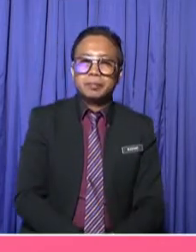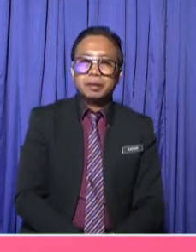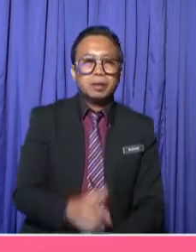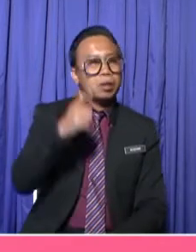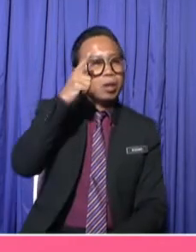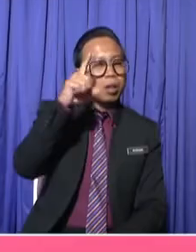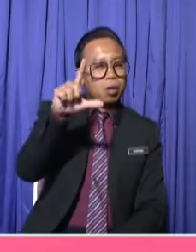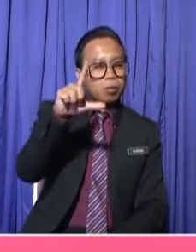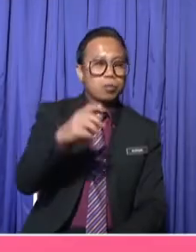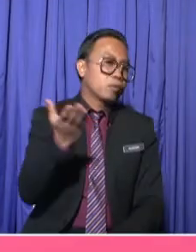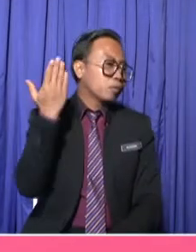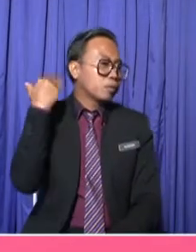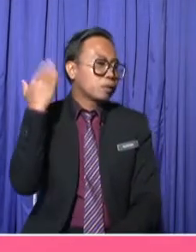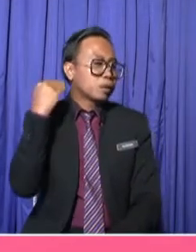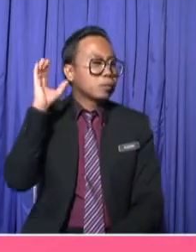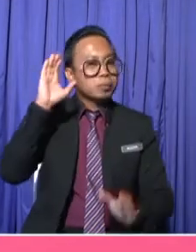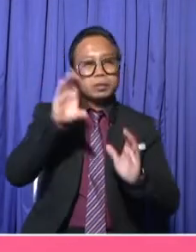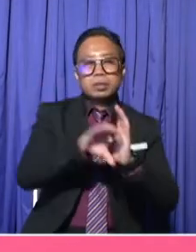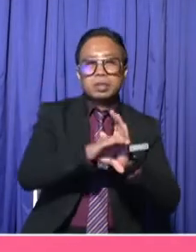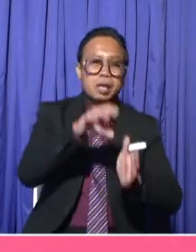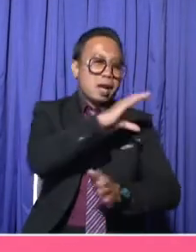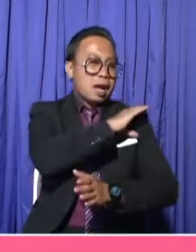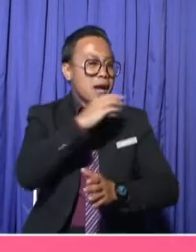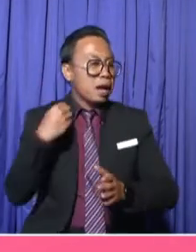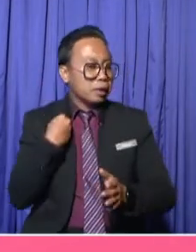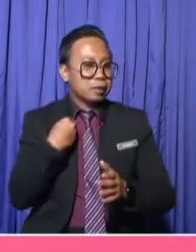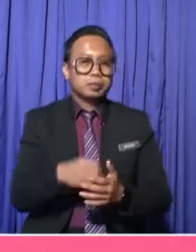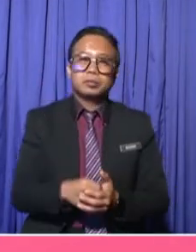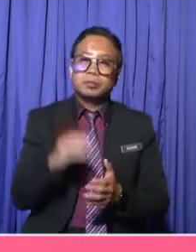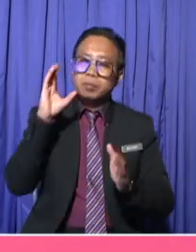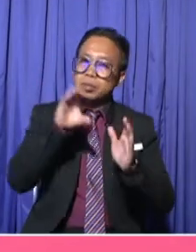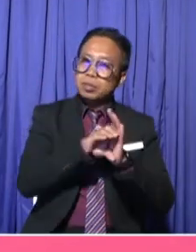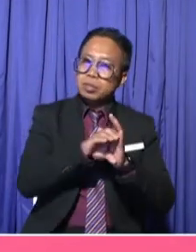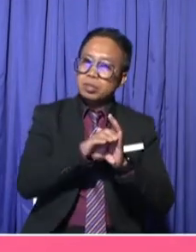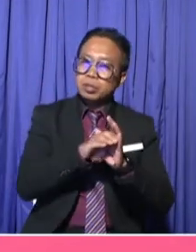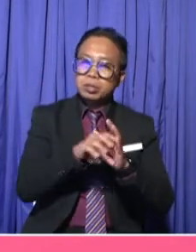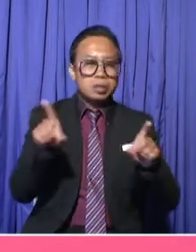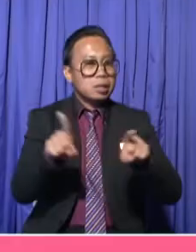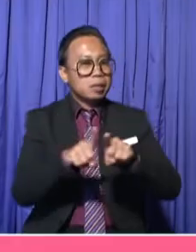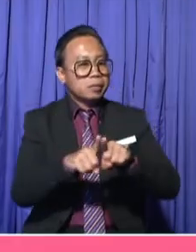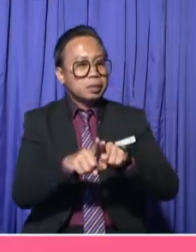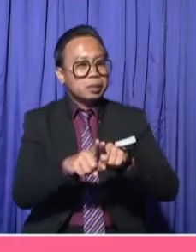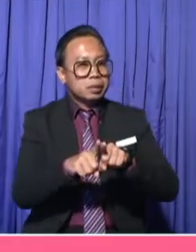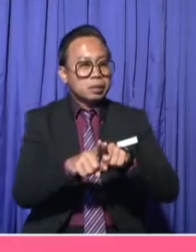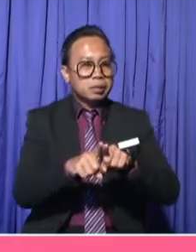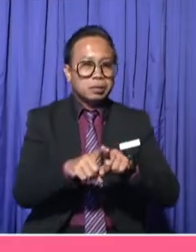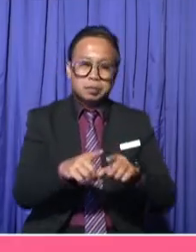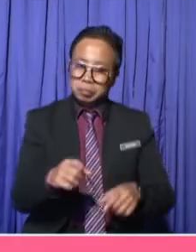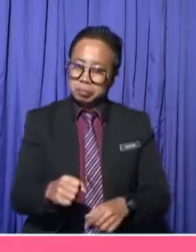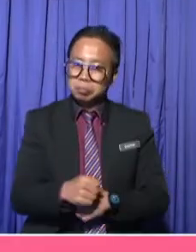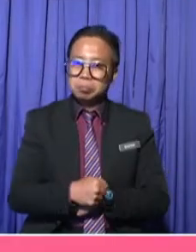Look, the previous picture and this picture are quite similar to each other,